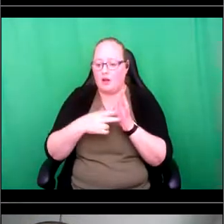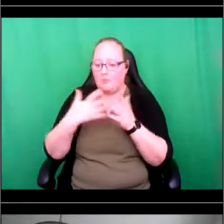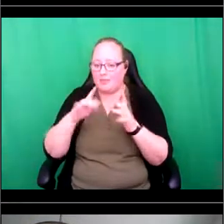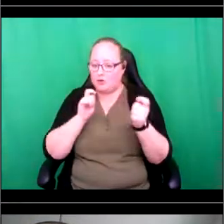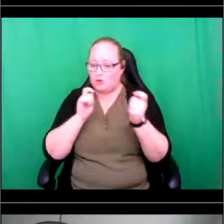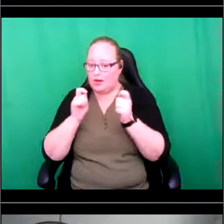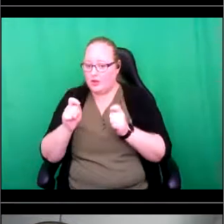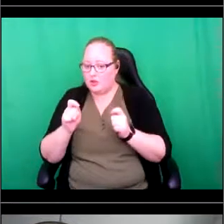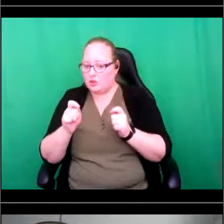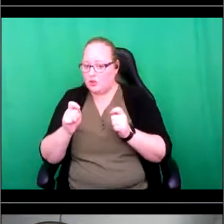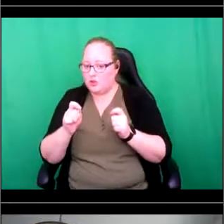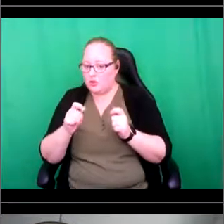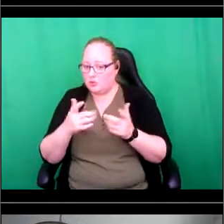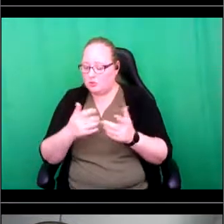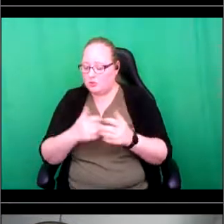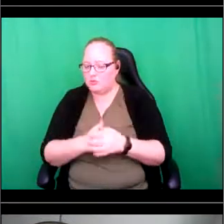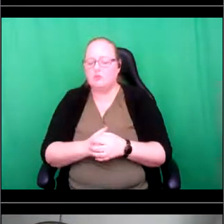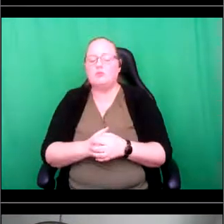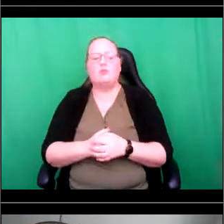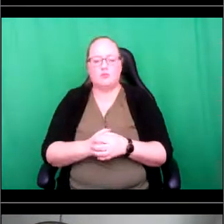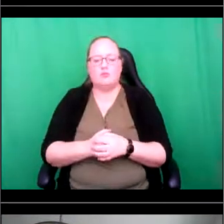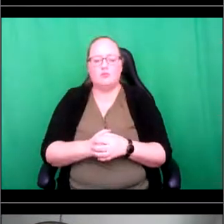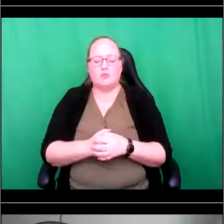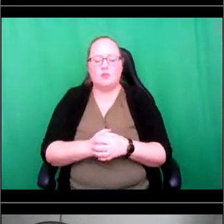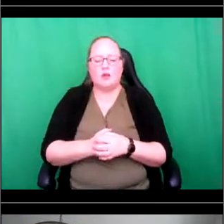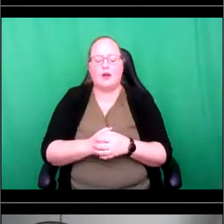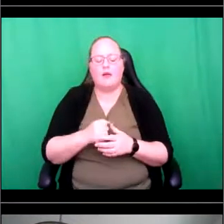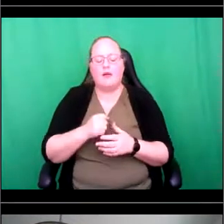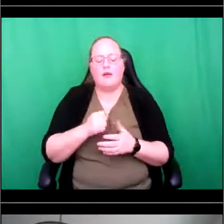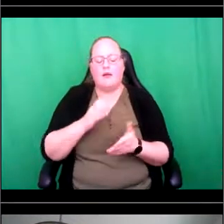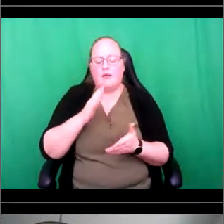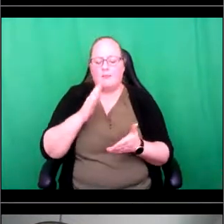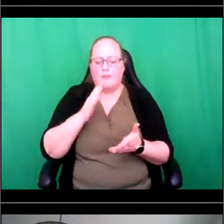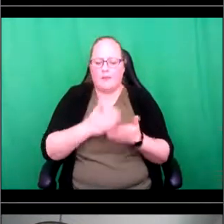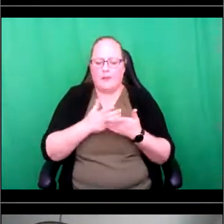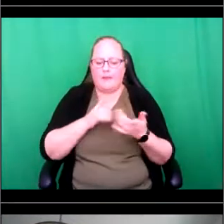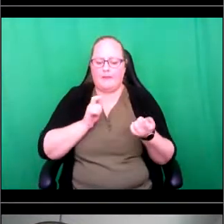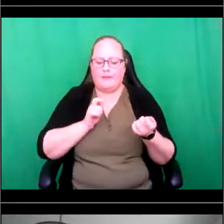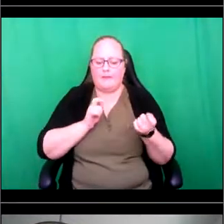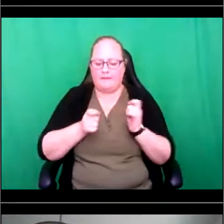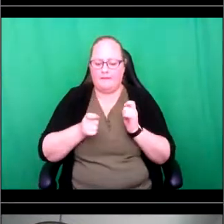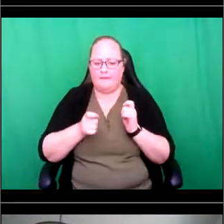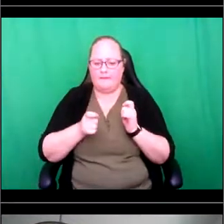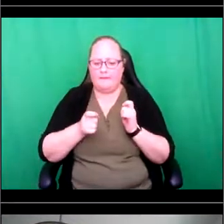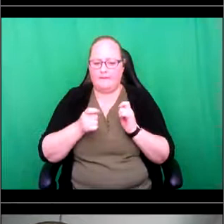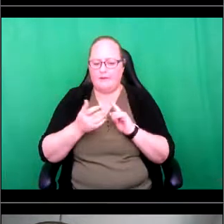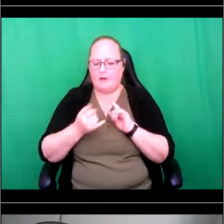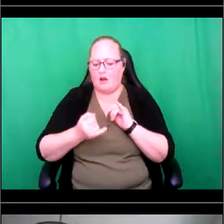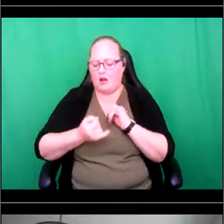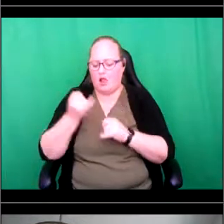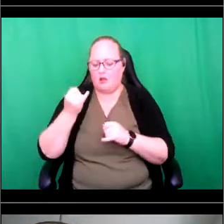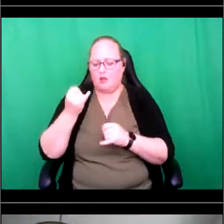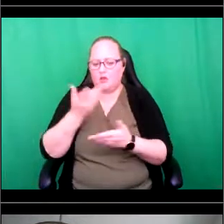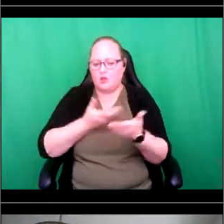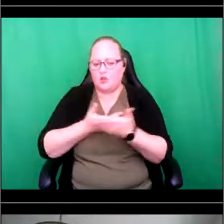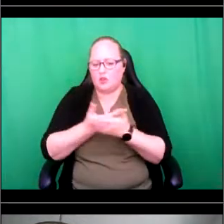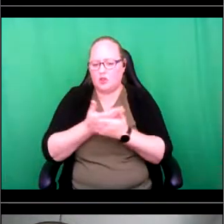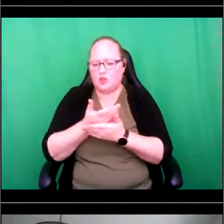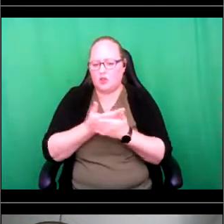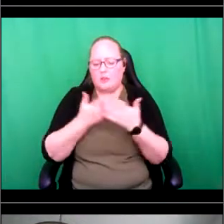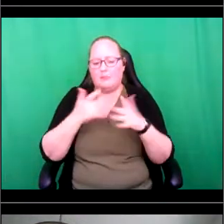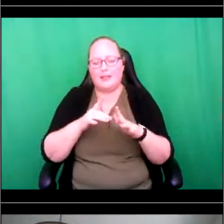Yes. Yes, I believe there has. In the last round of consultation, I think we earmarked a portion of Church